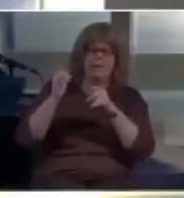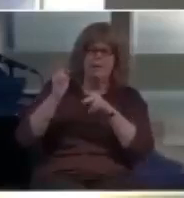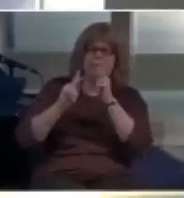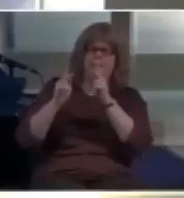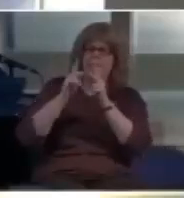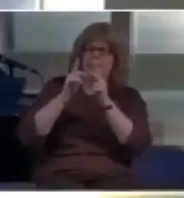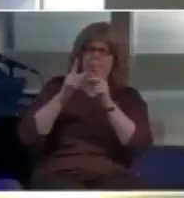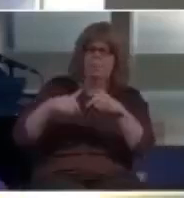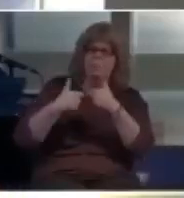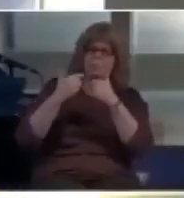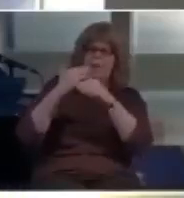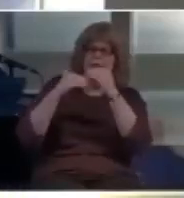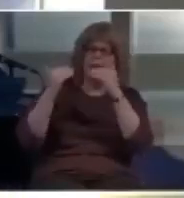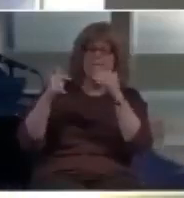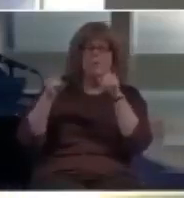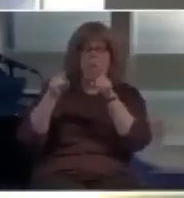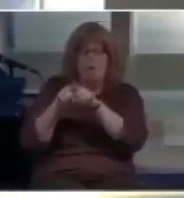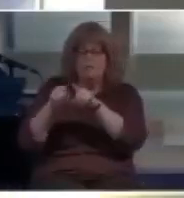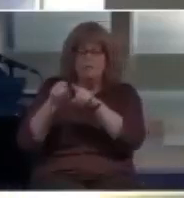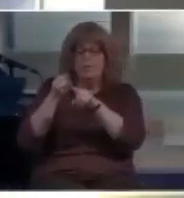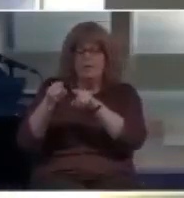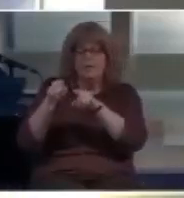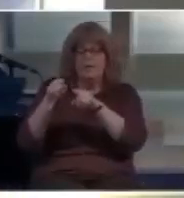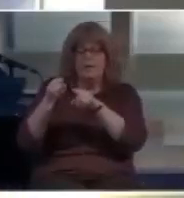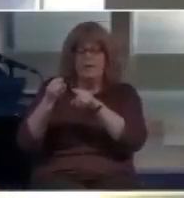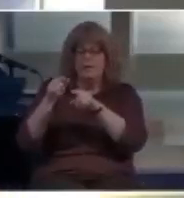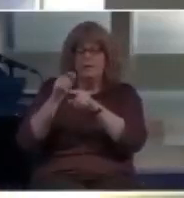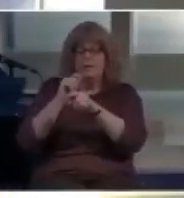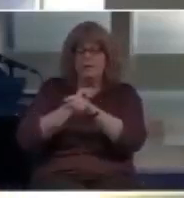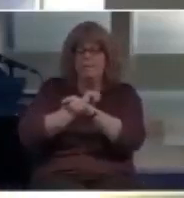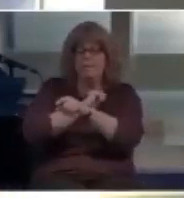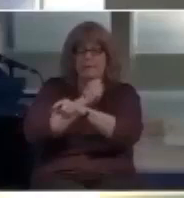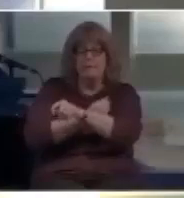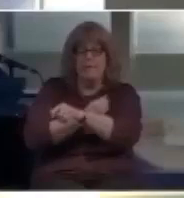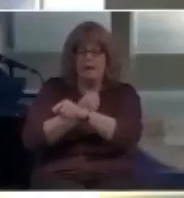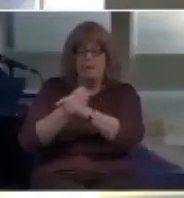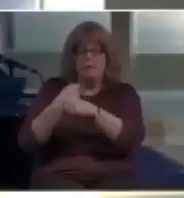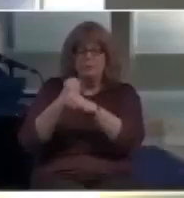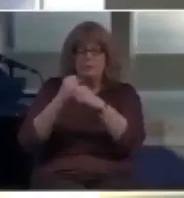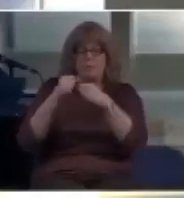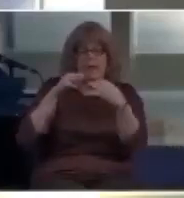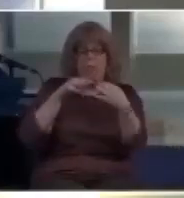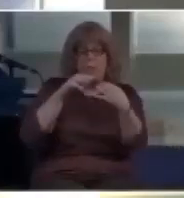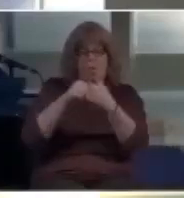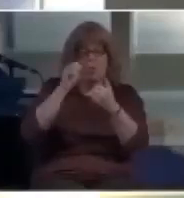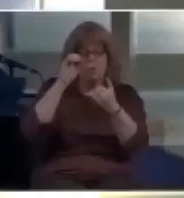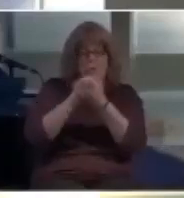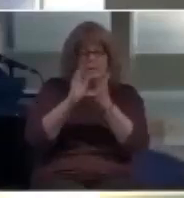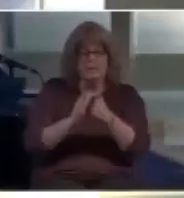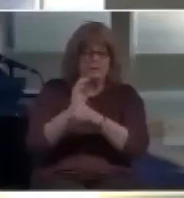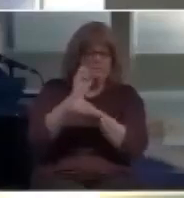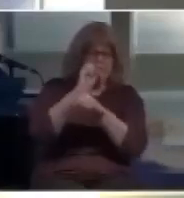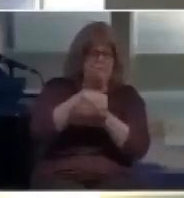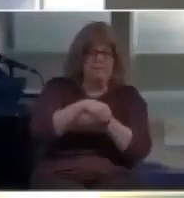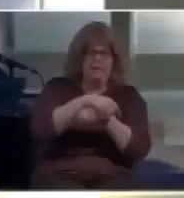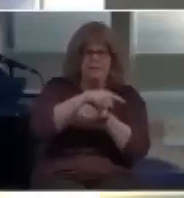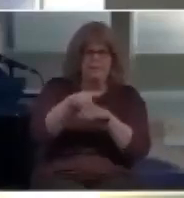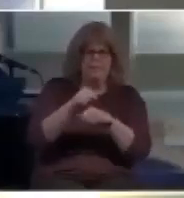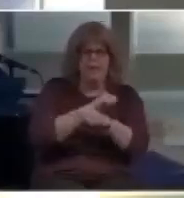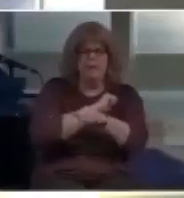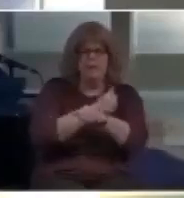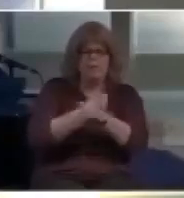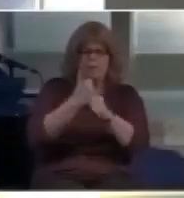heaven. It was also given him to make war with the saints and to overcome them, and authority over